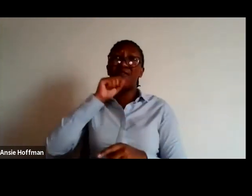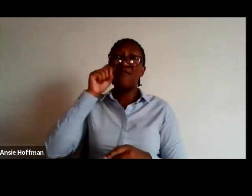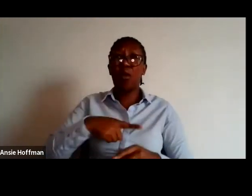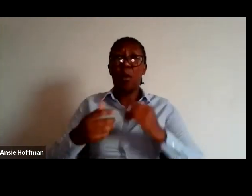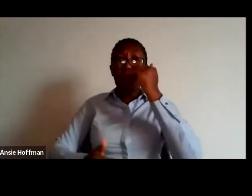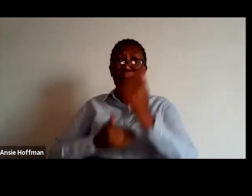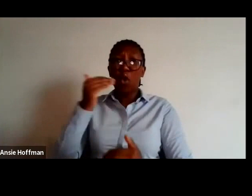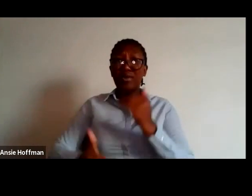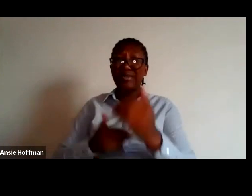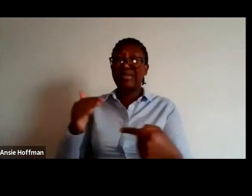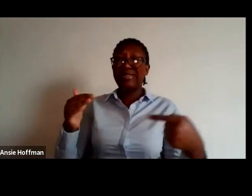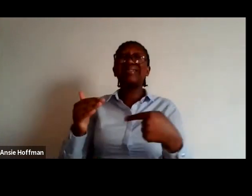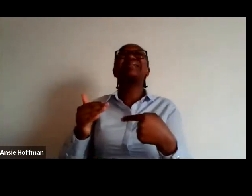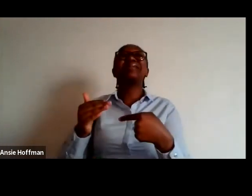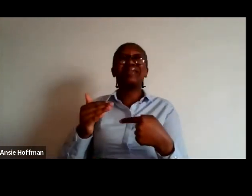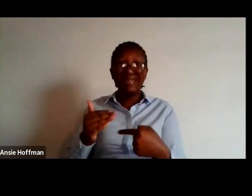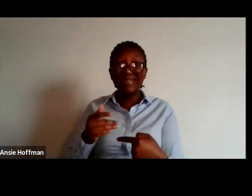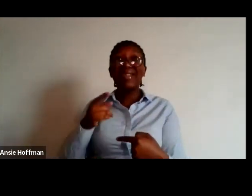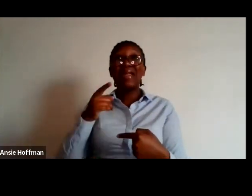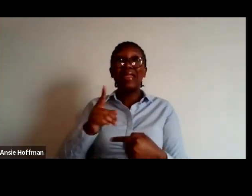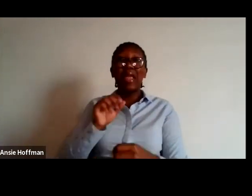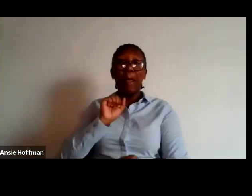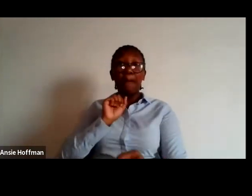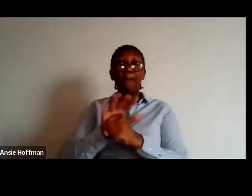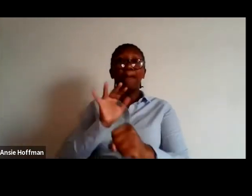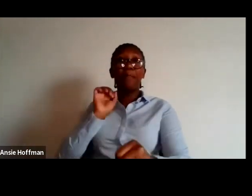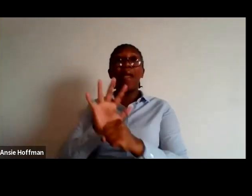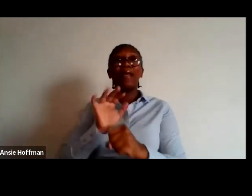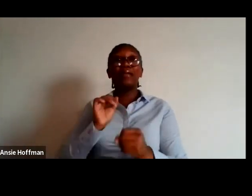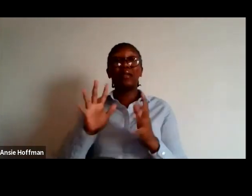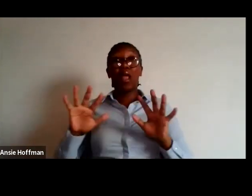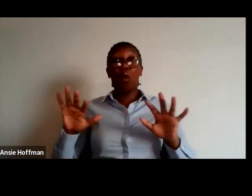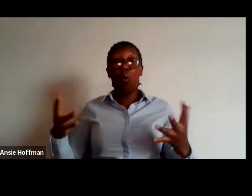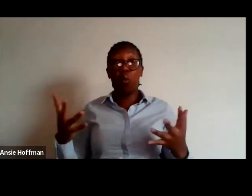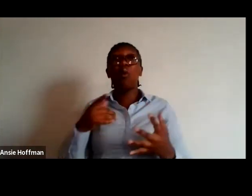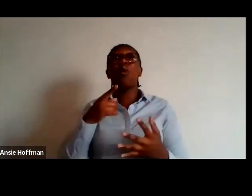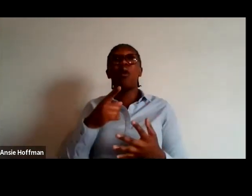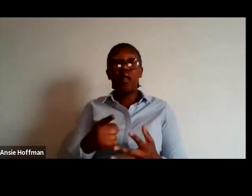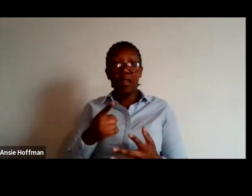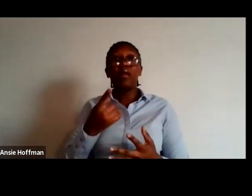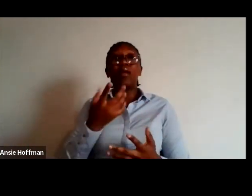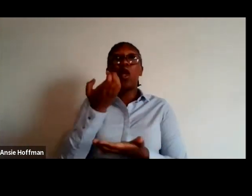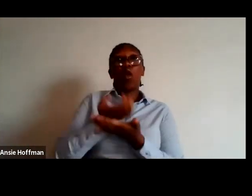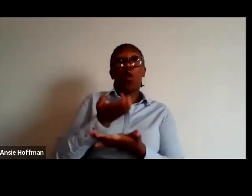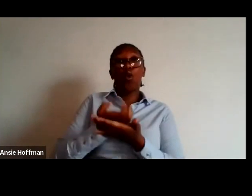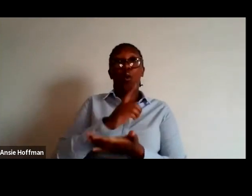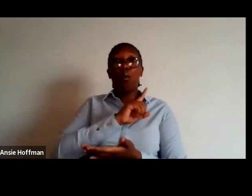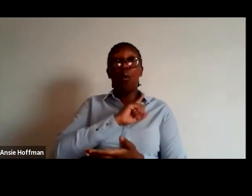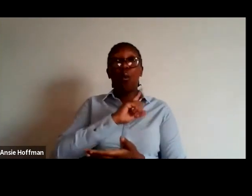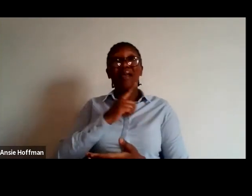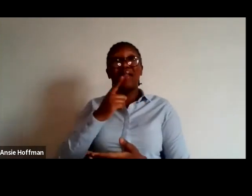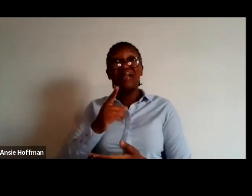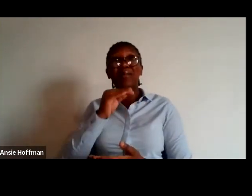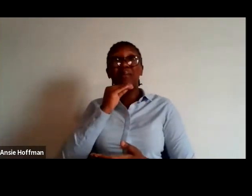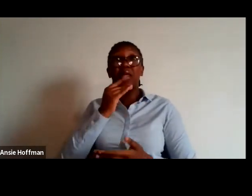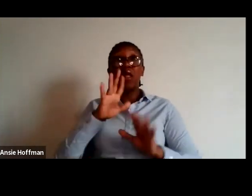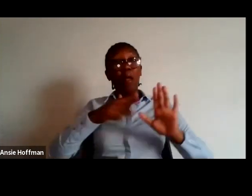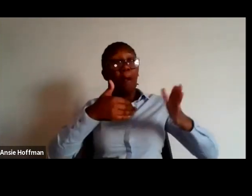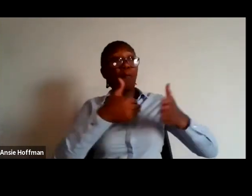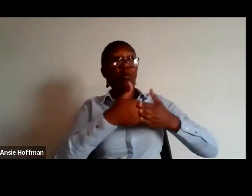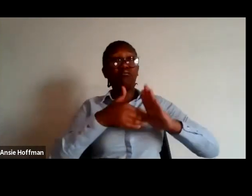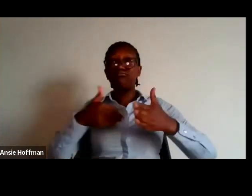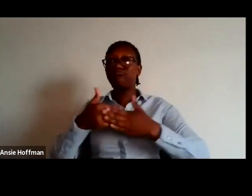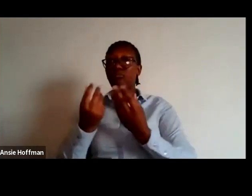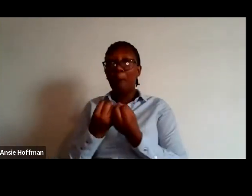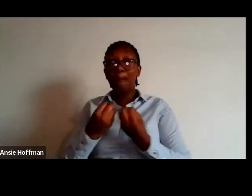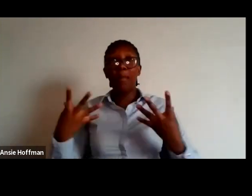negative impact to our economy and the society, contributing to the closures of